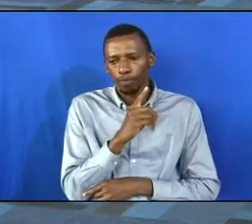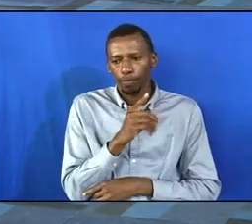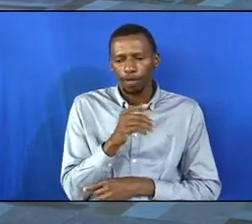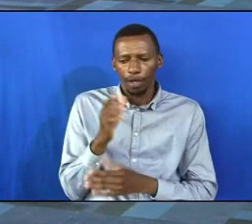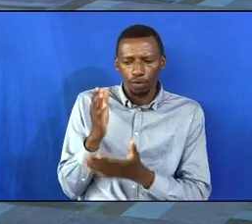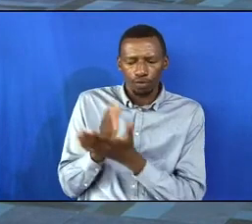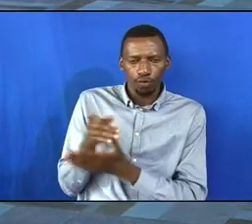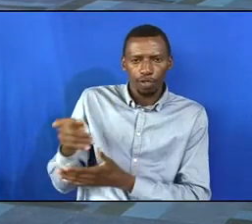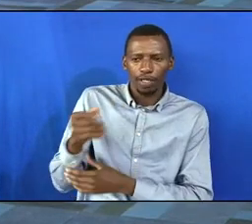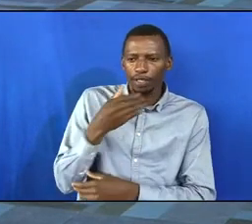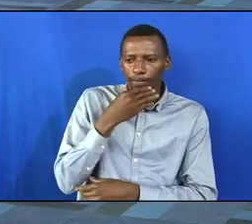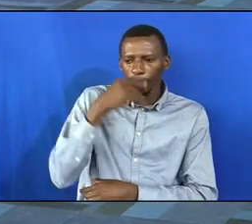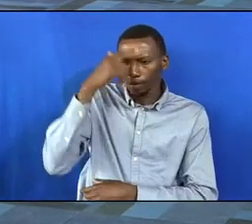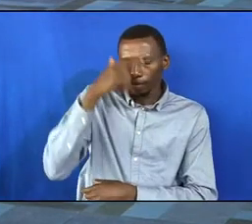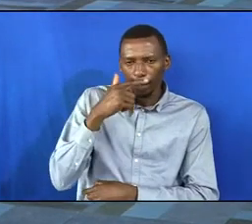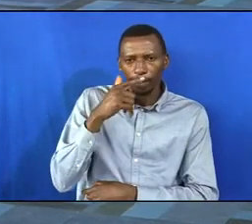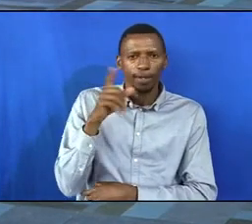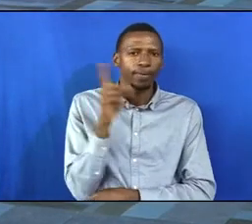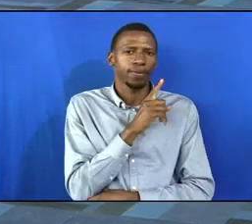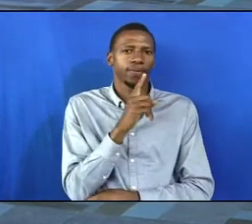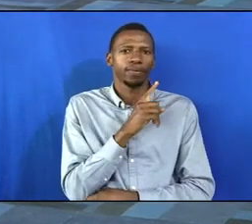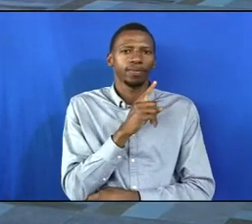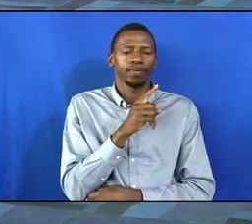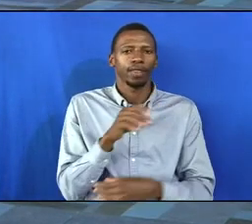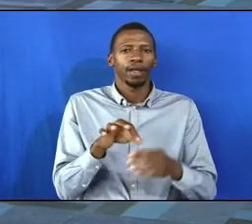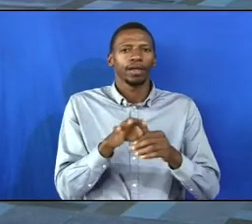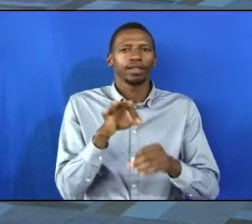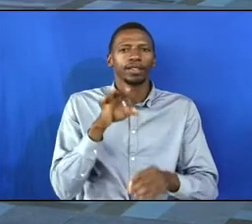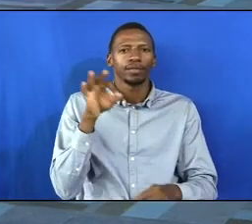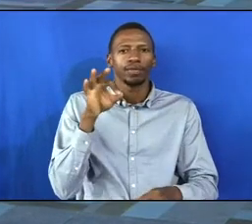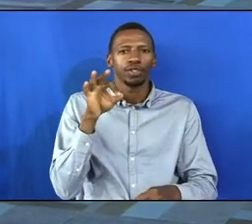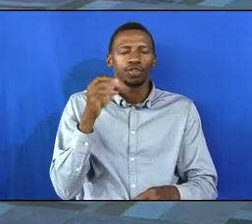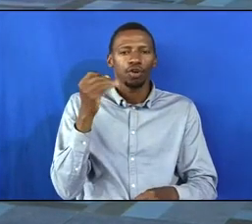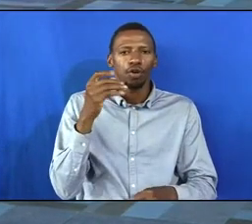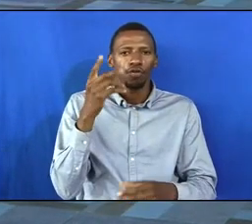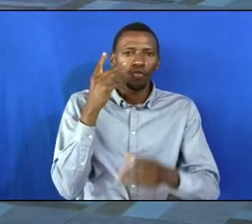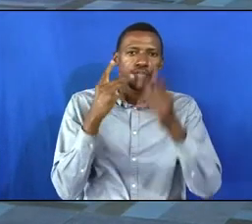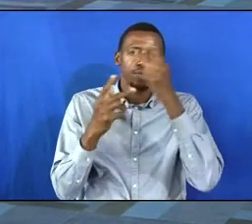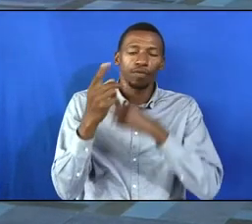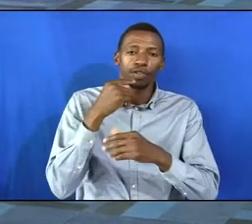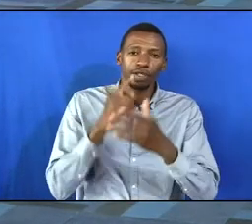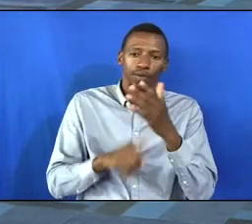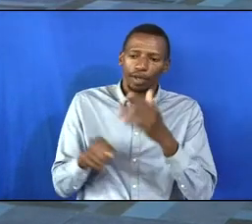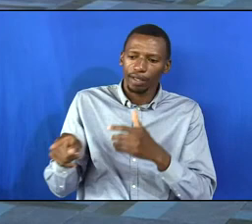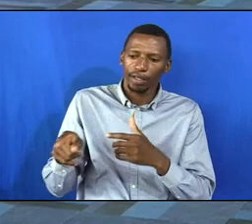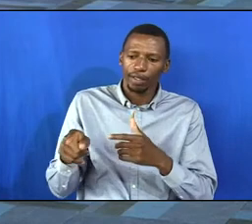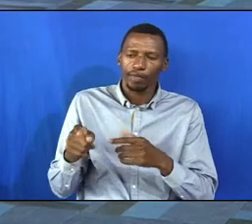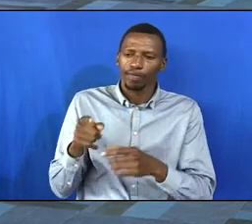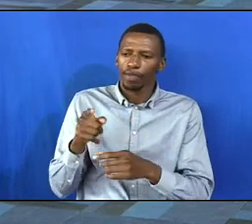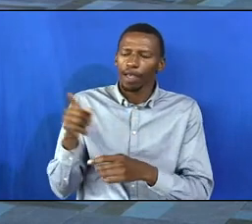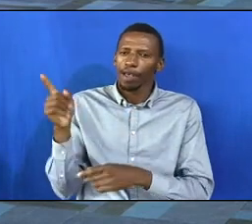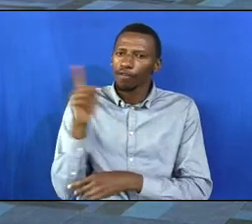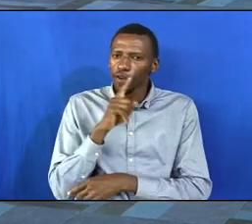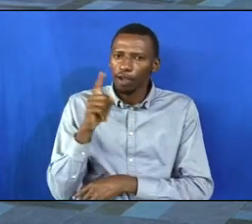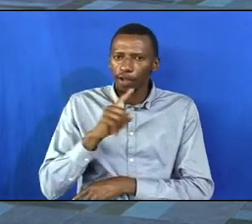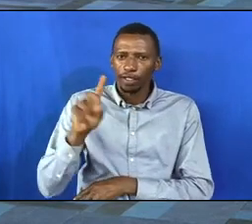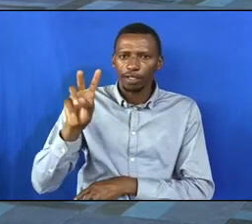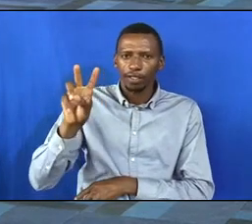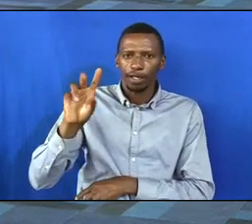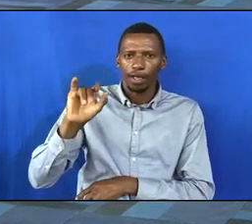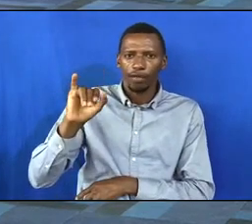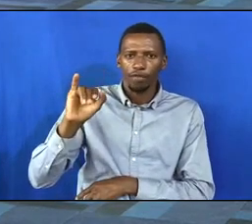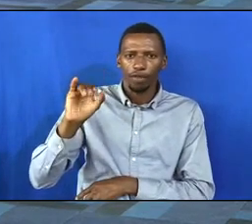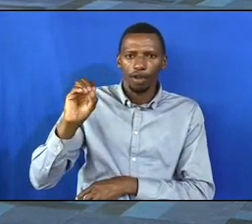violent. When we turn to the spirit of prophecy, it tells us this violence here is not physical violence. It has to do